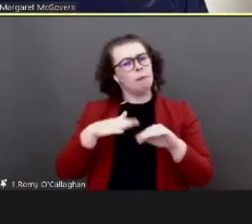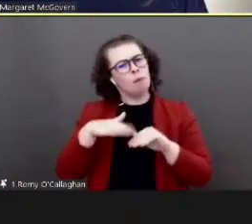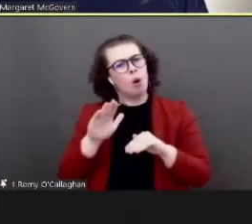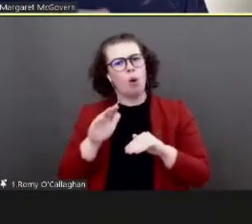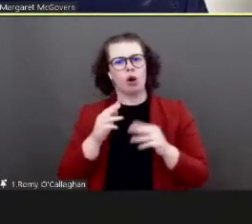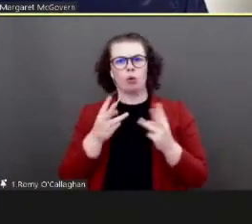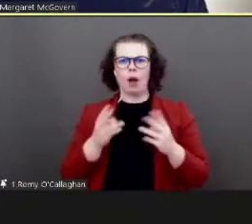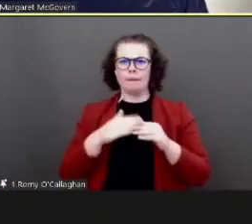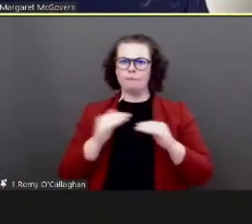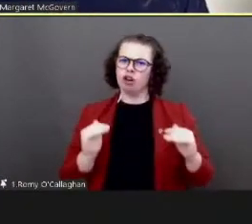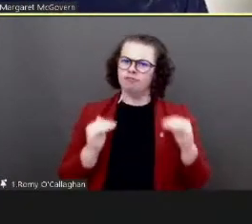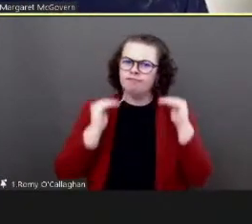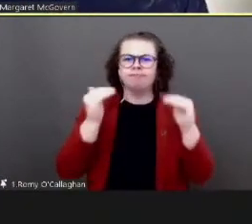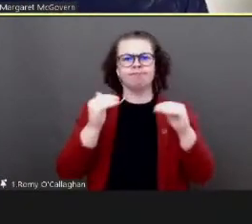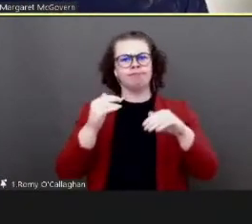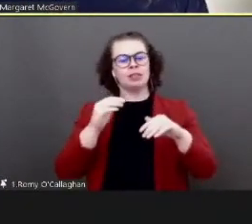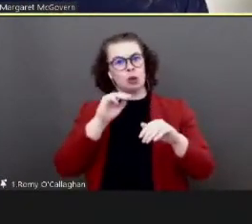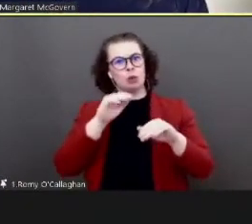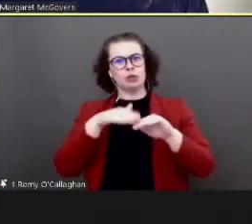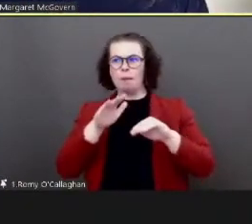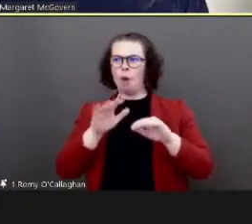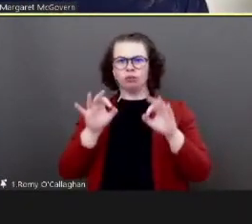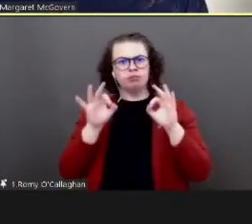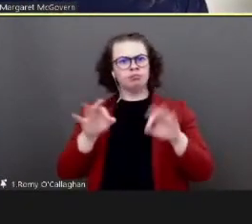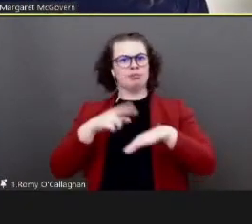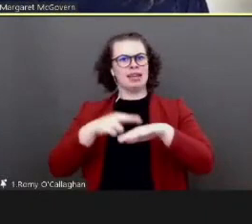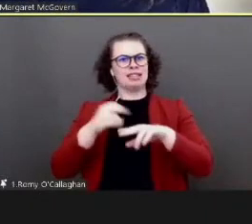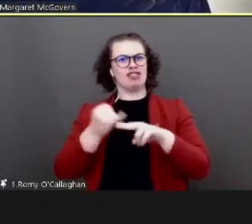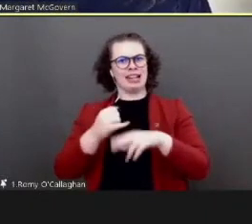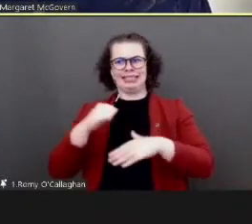it becomes more meaningful and integrated in day-to-day care.